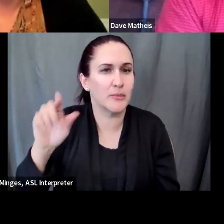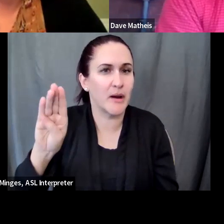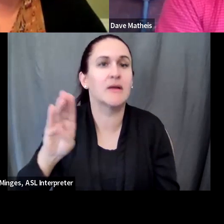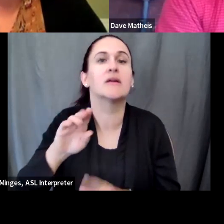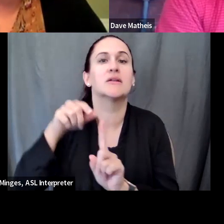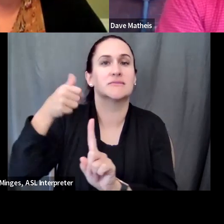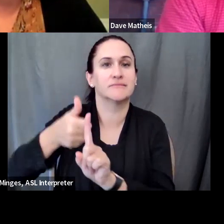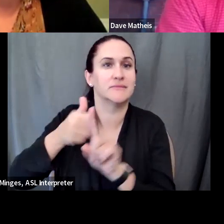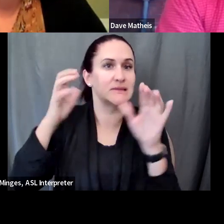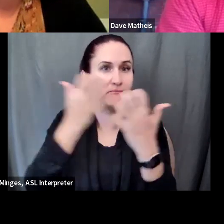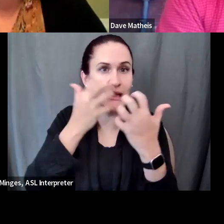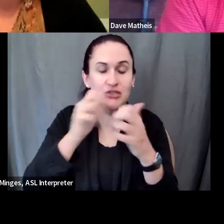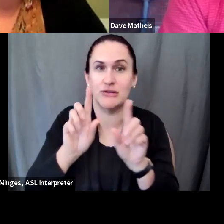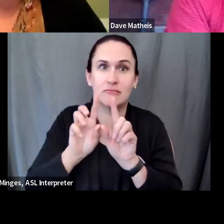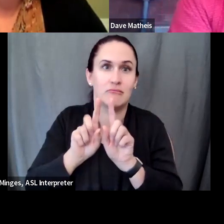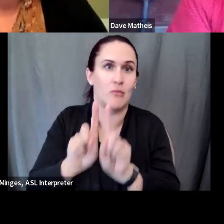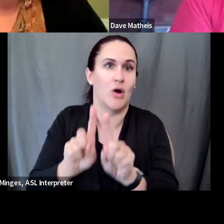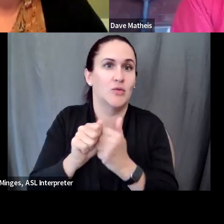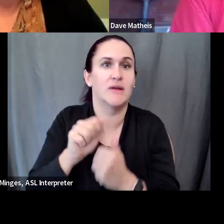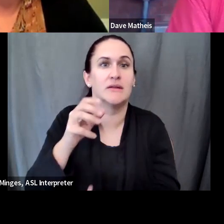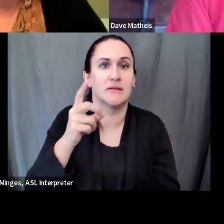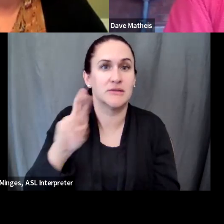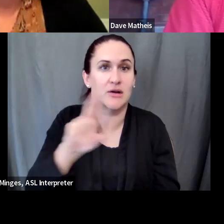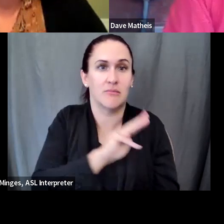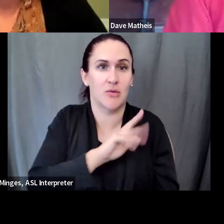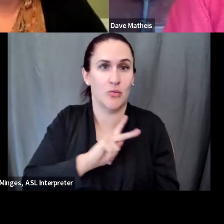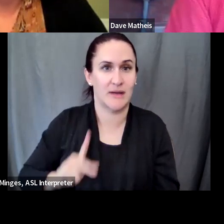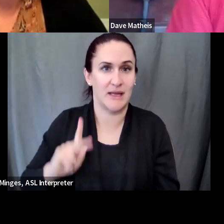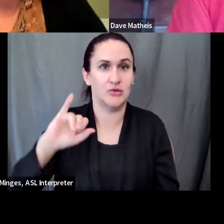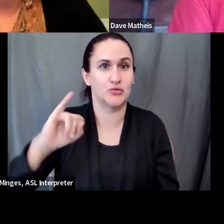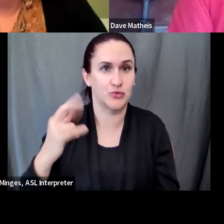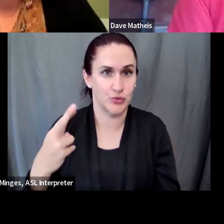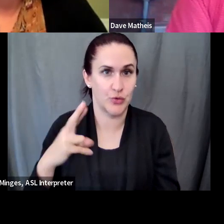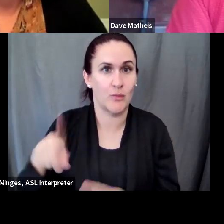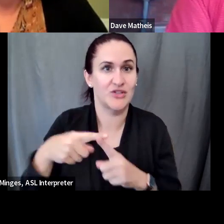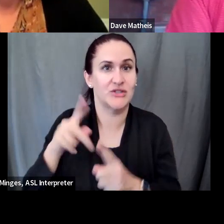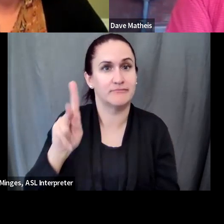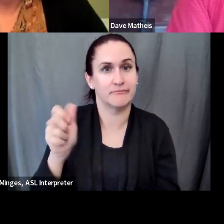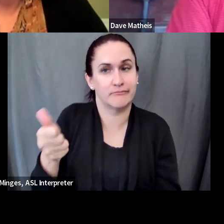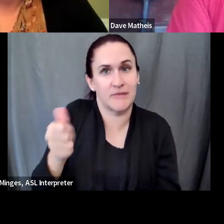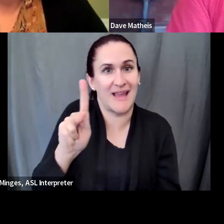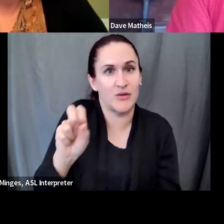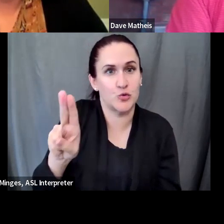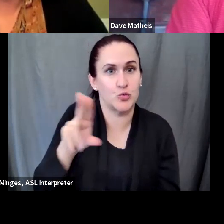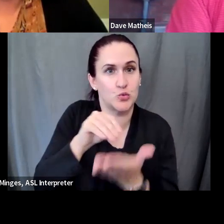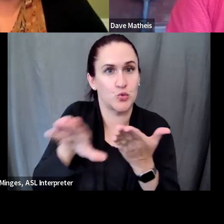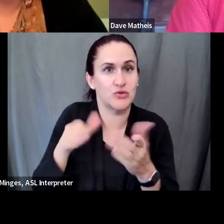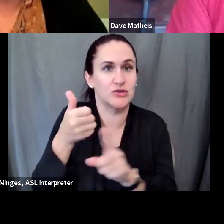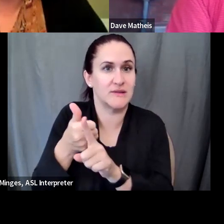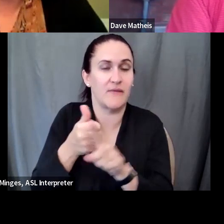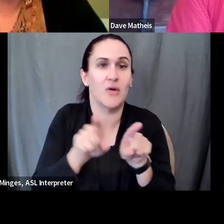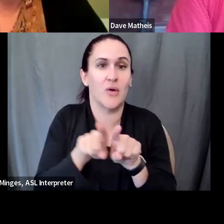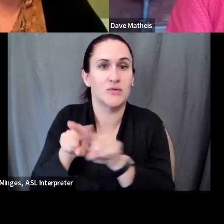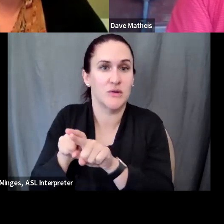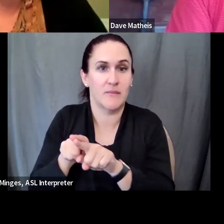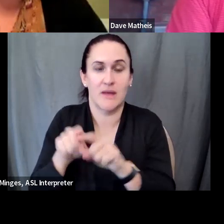She walked with Dr. Martin Luther King Jr. When she was a K-State student. She has also been